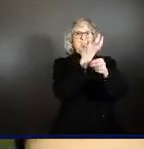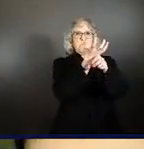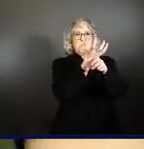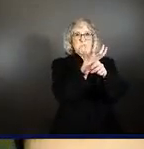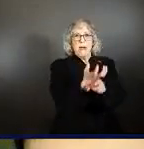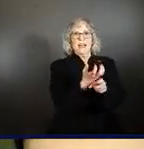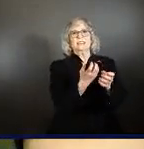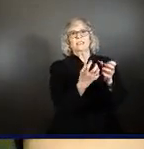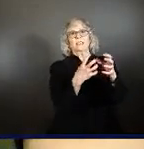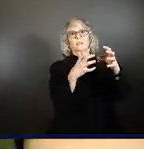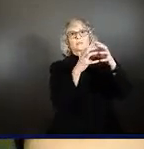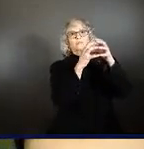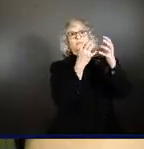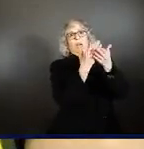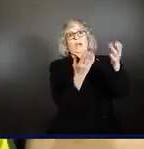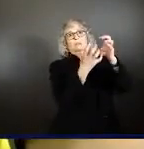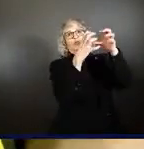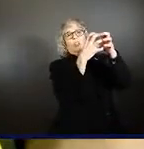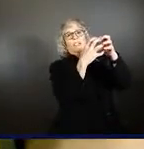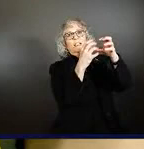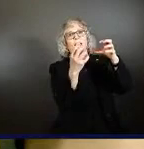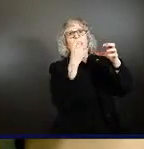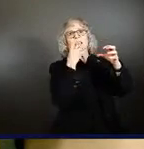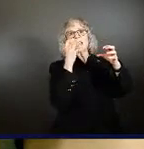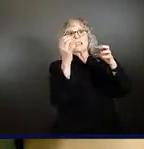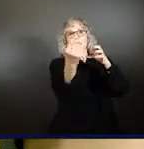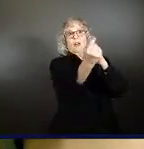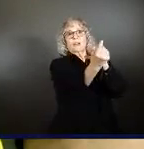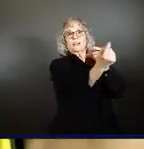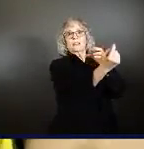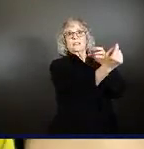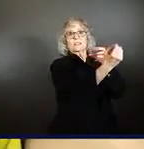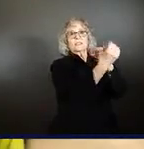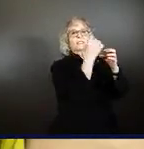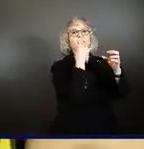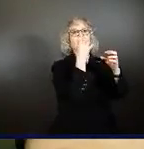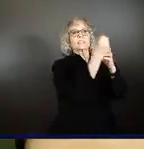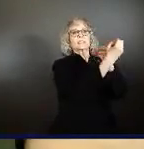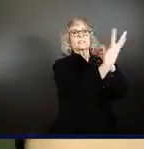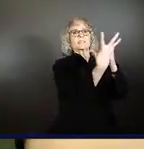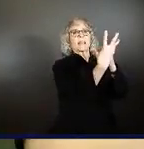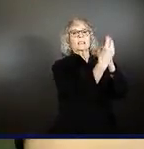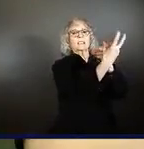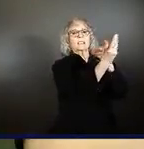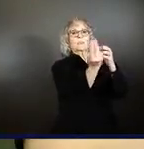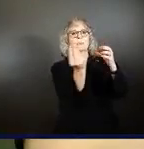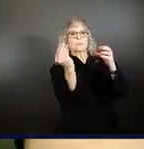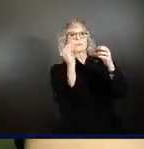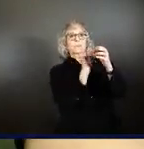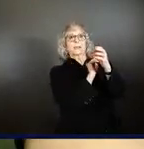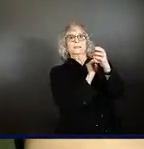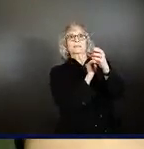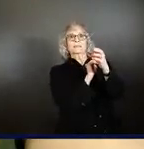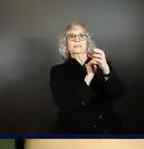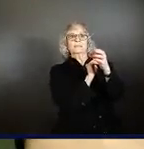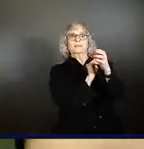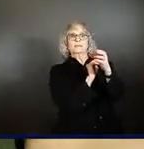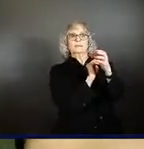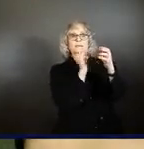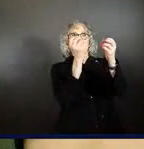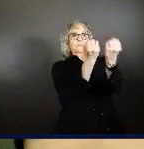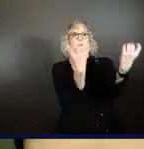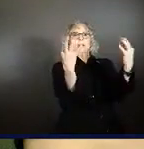that light that may have gotten scattered outside of where we could see it actually gets bent towards us. And so they act